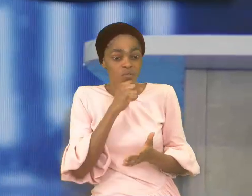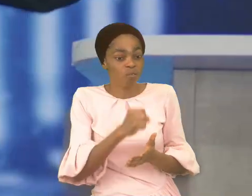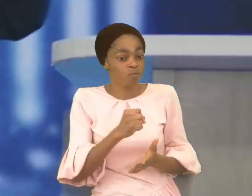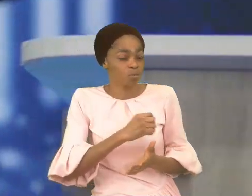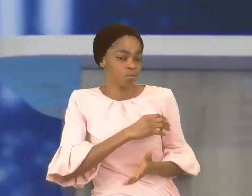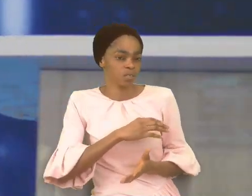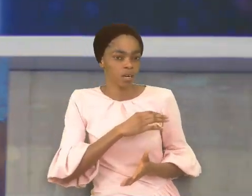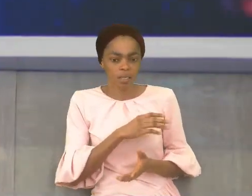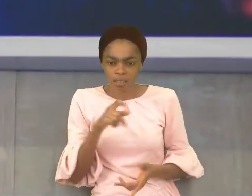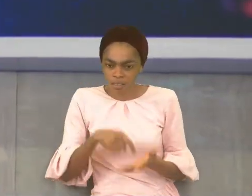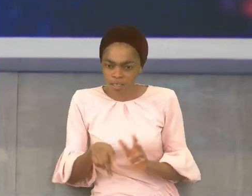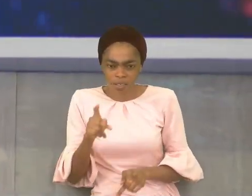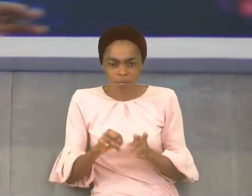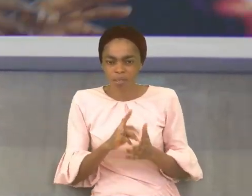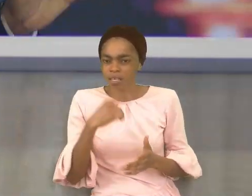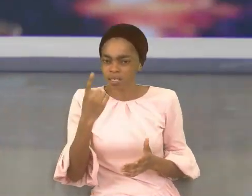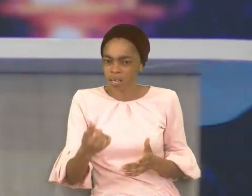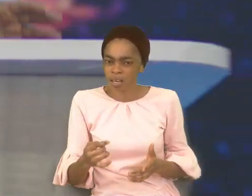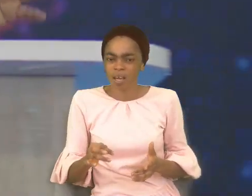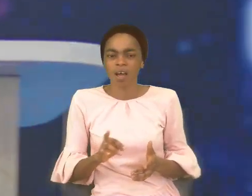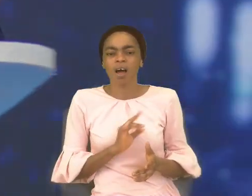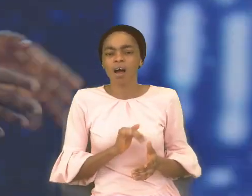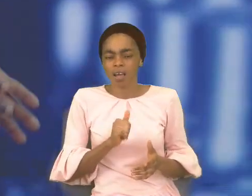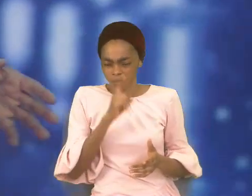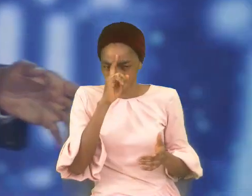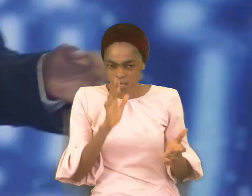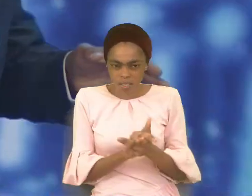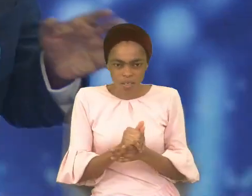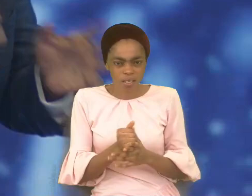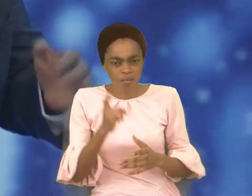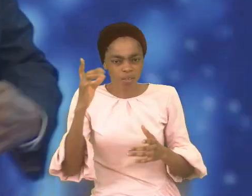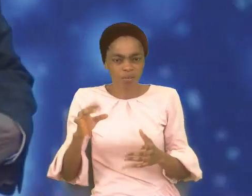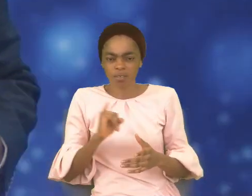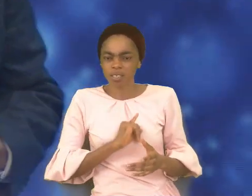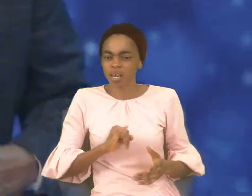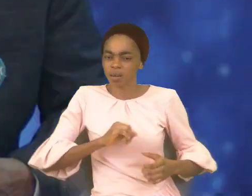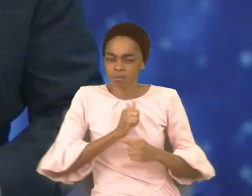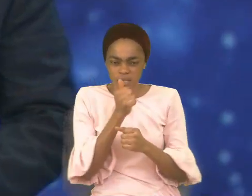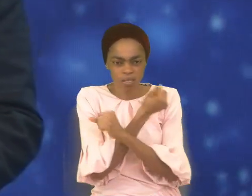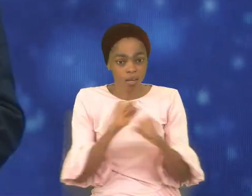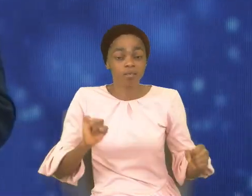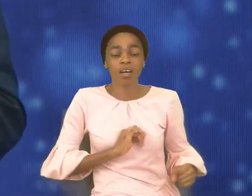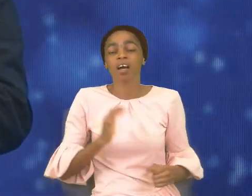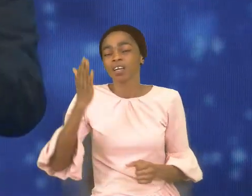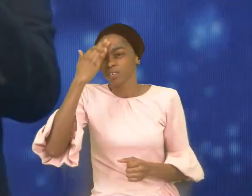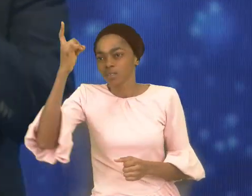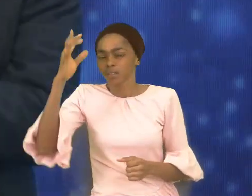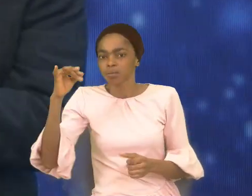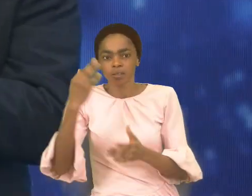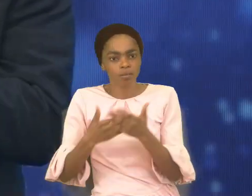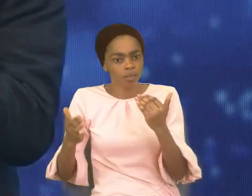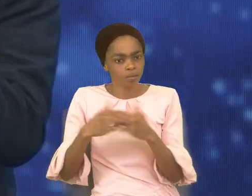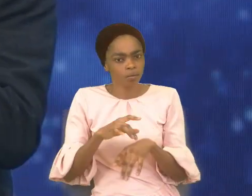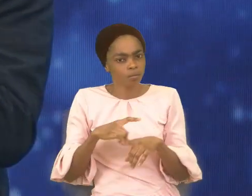I recognize the God of heaven, but unto this day they do after their manners. They continue in